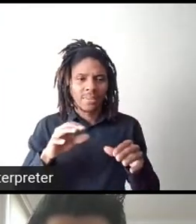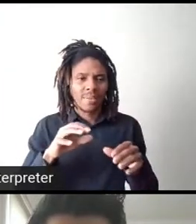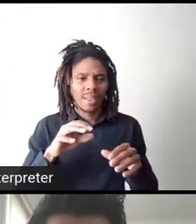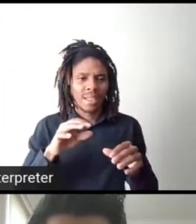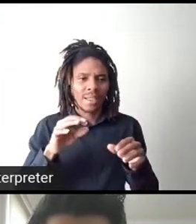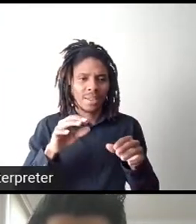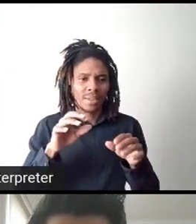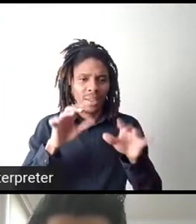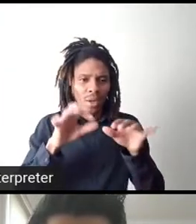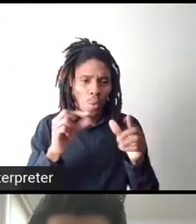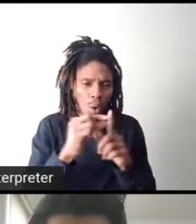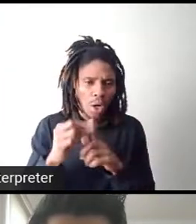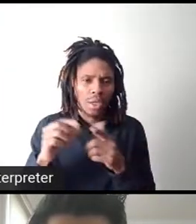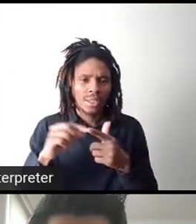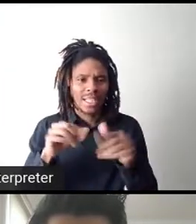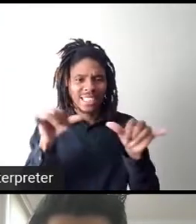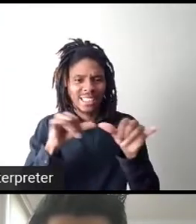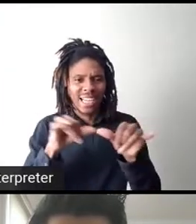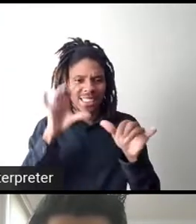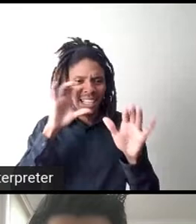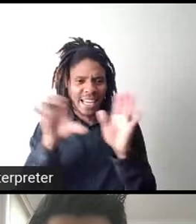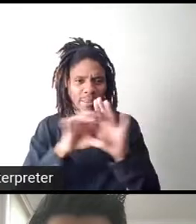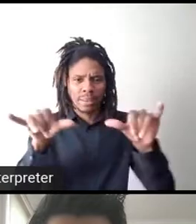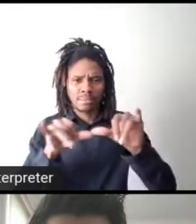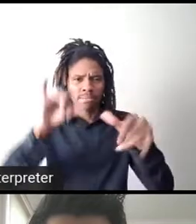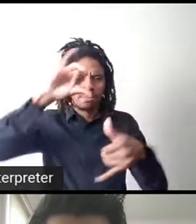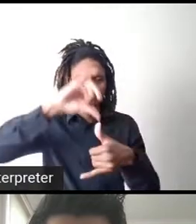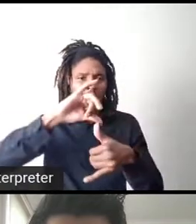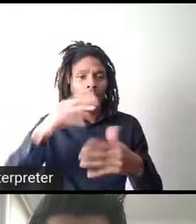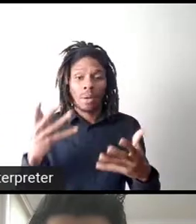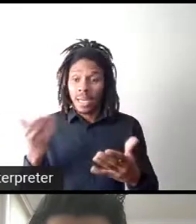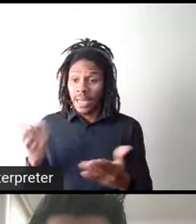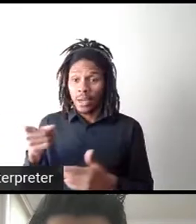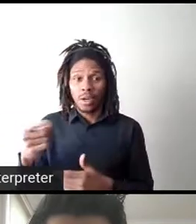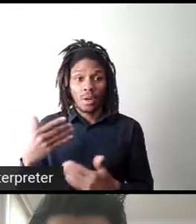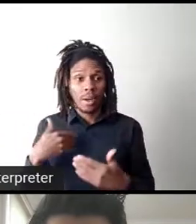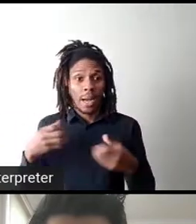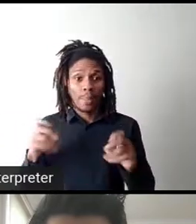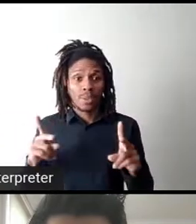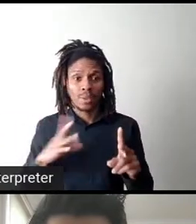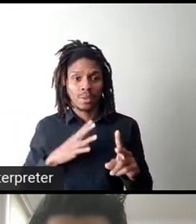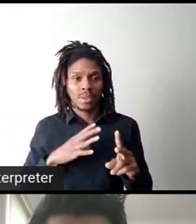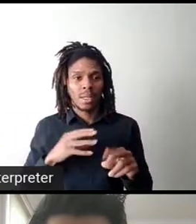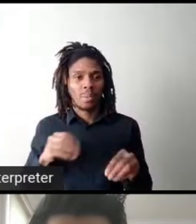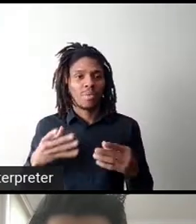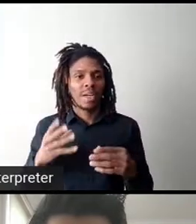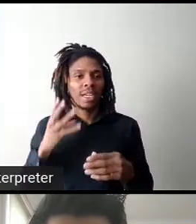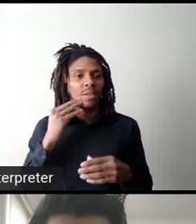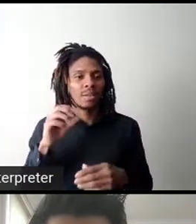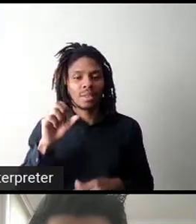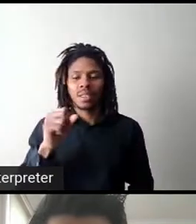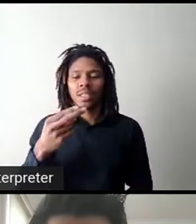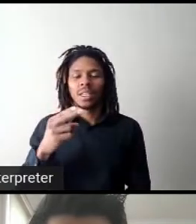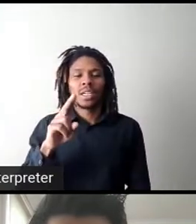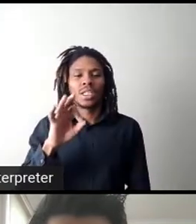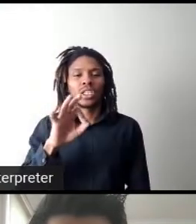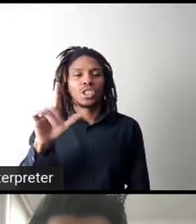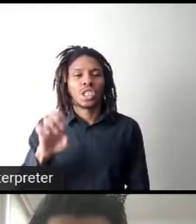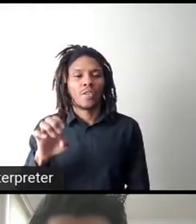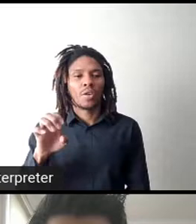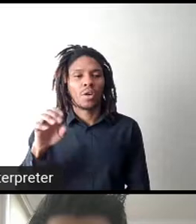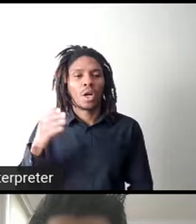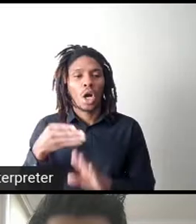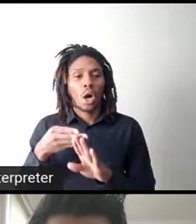forth, right? And in here, what we actually get the opportunity to do is to provide this experience called shuffle preview. So customers can